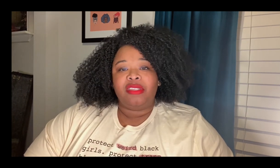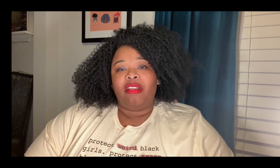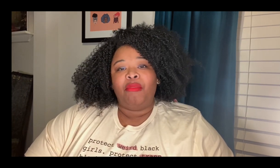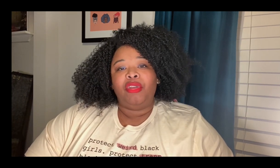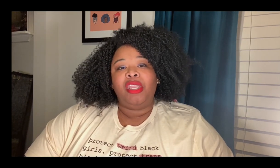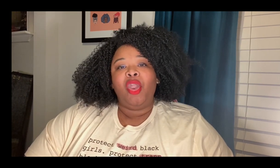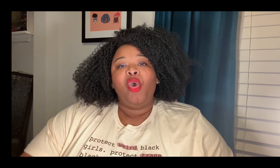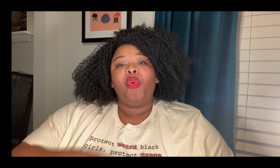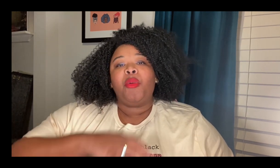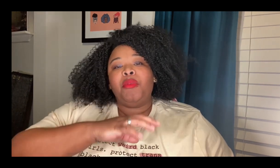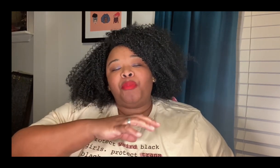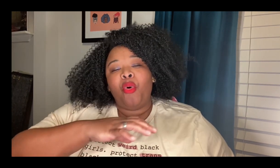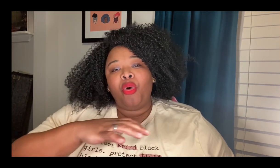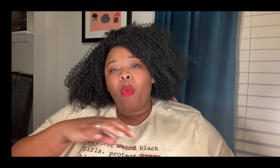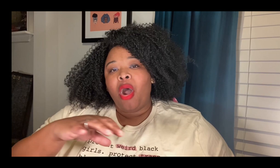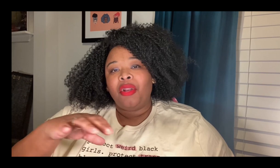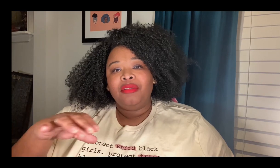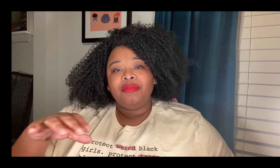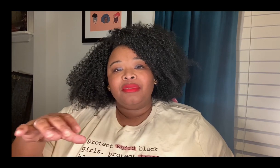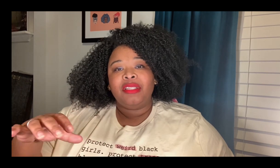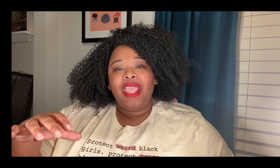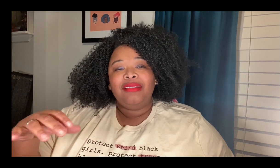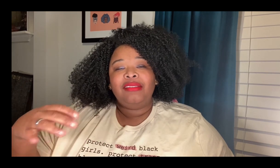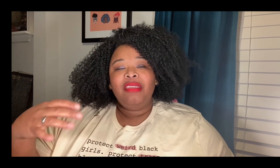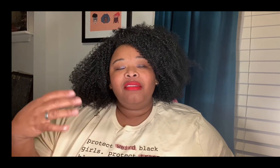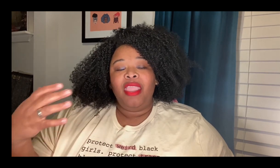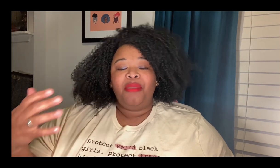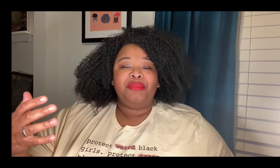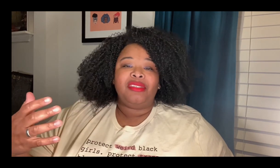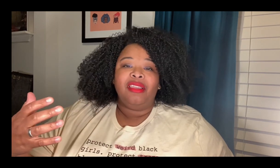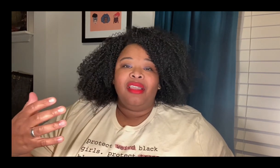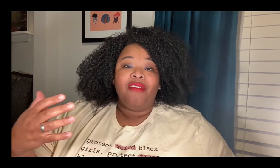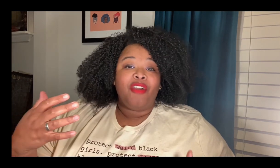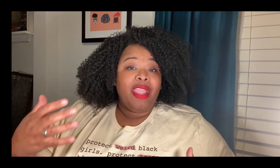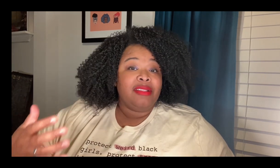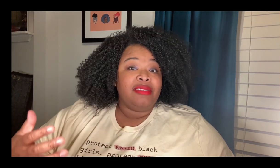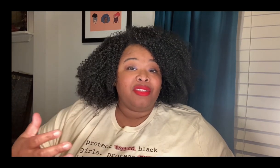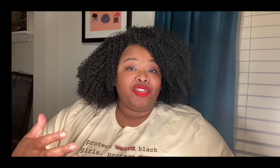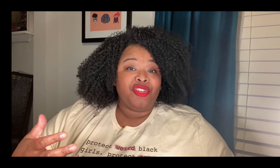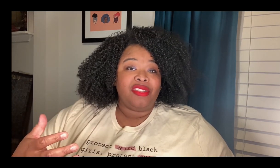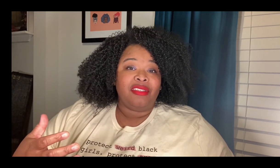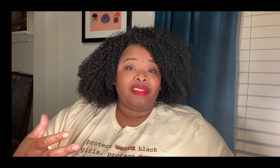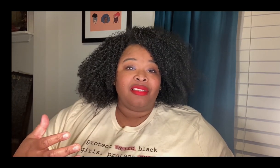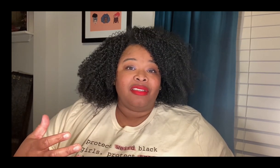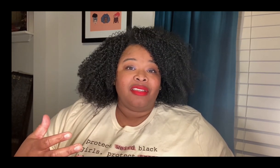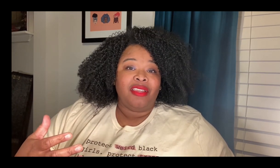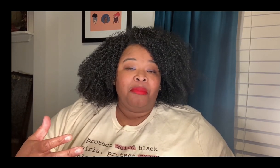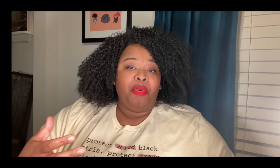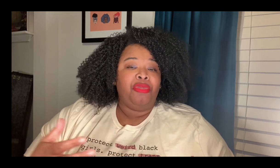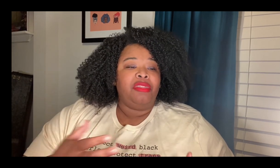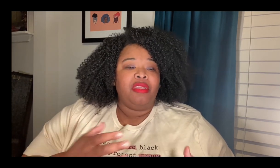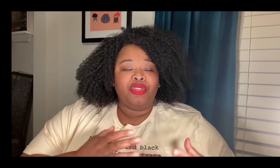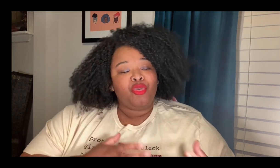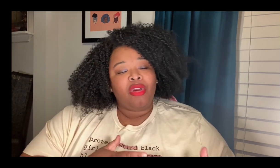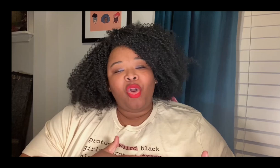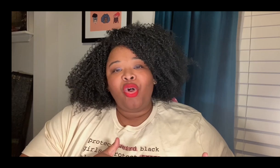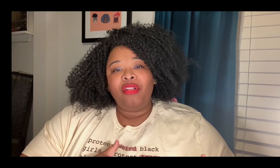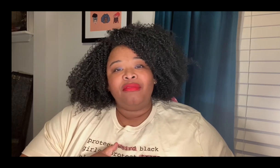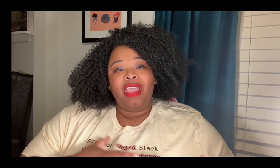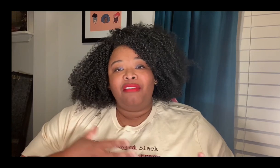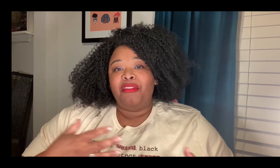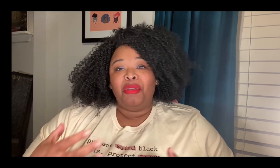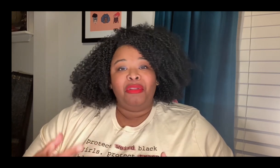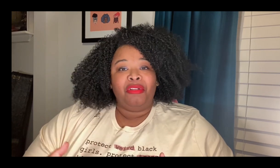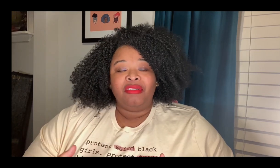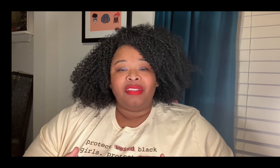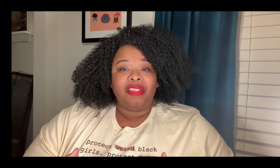libation ceremony where we would pour water and say the names of our ancestors, both historical